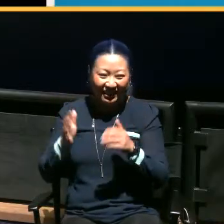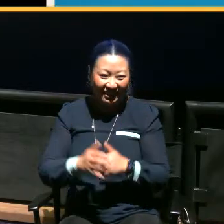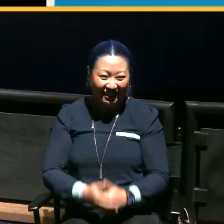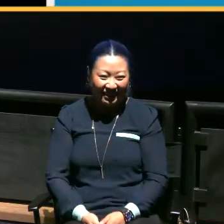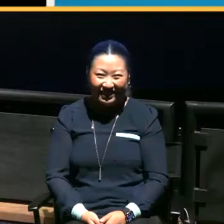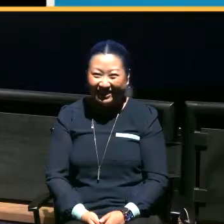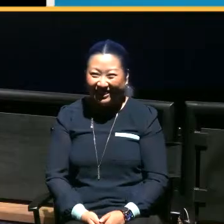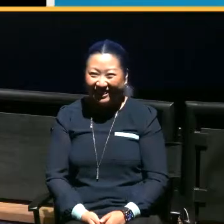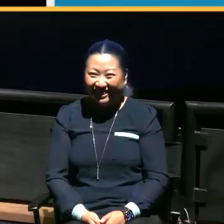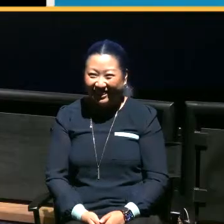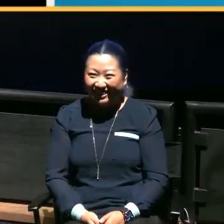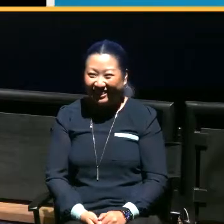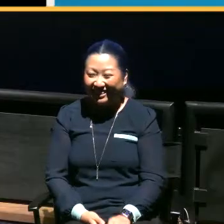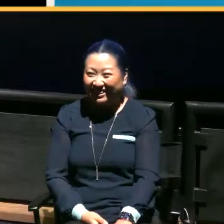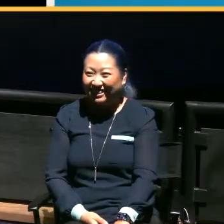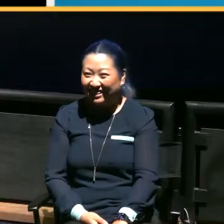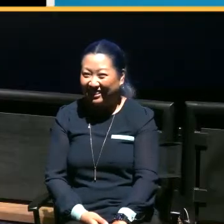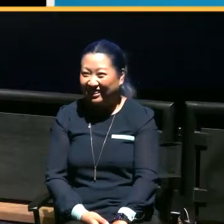There you have it.